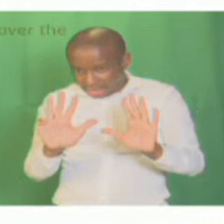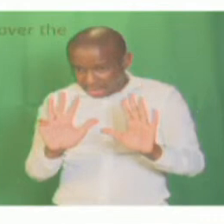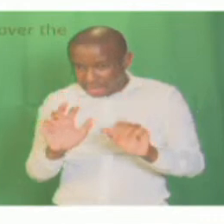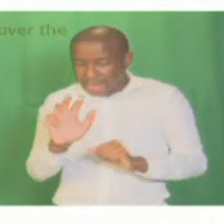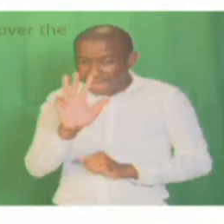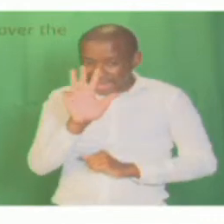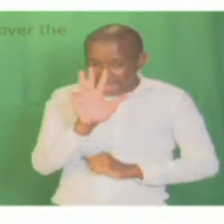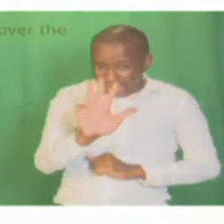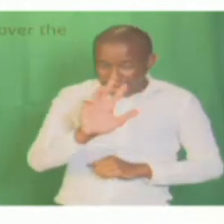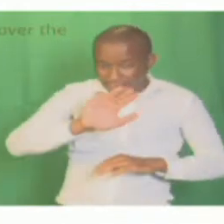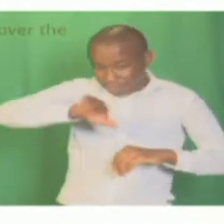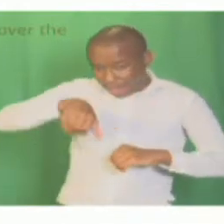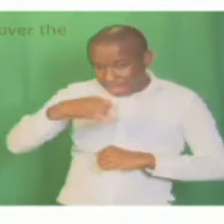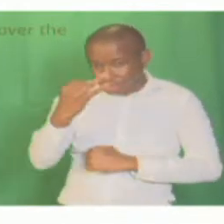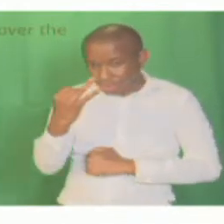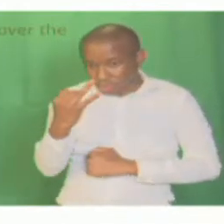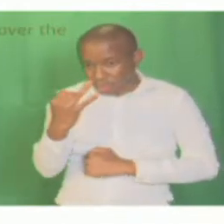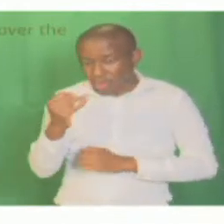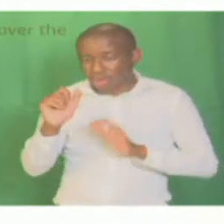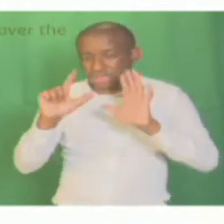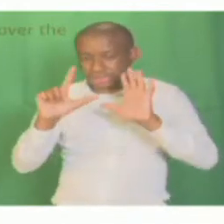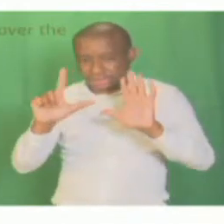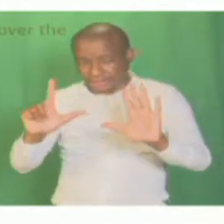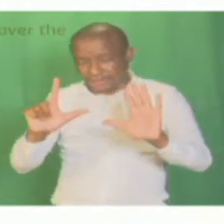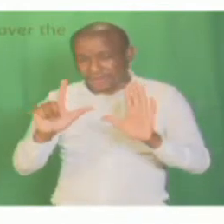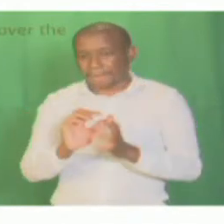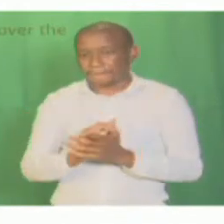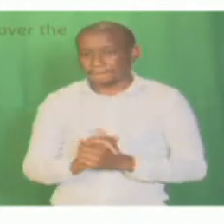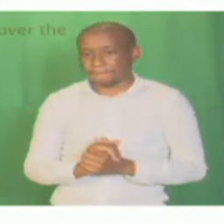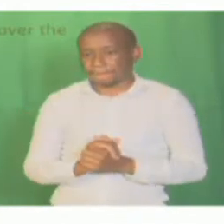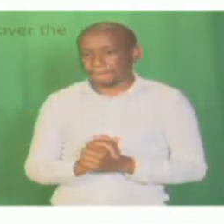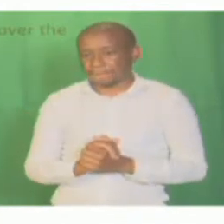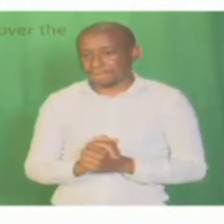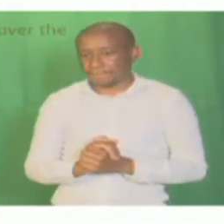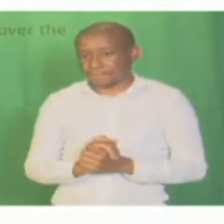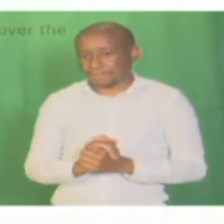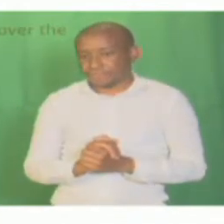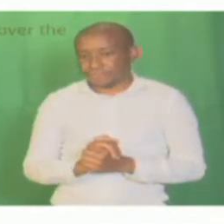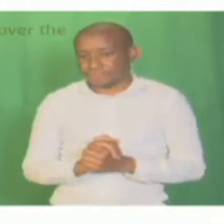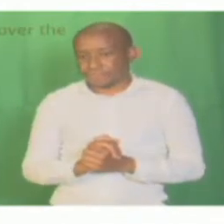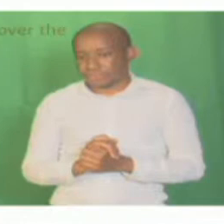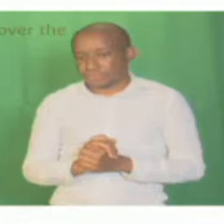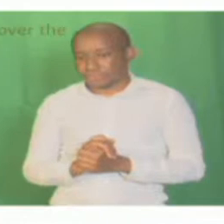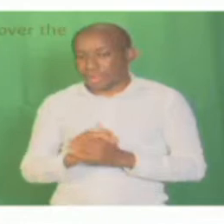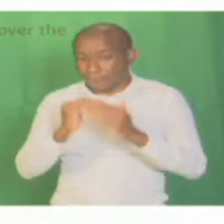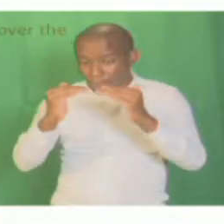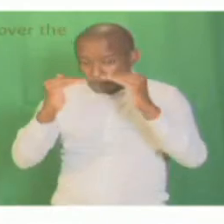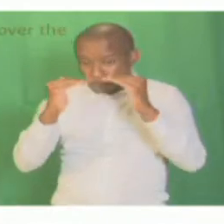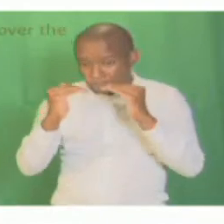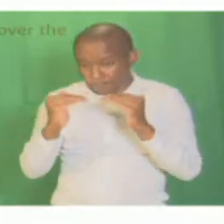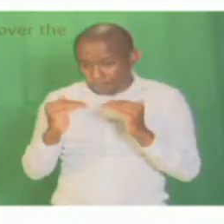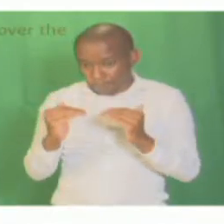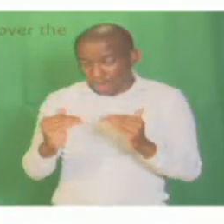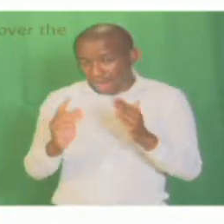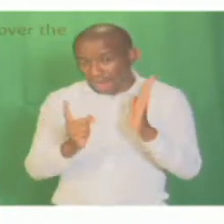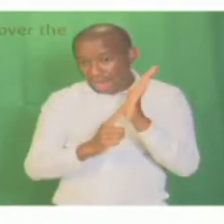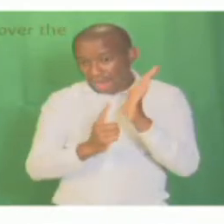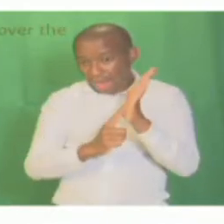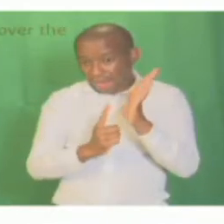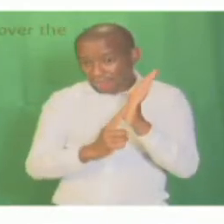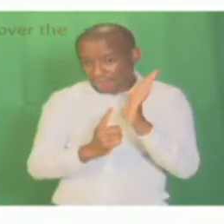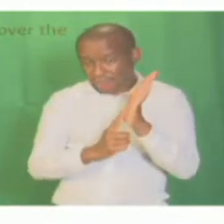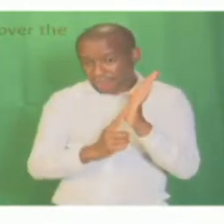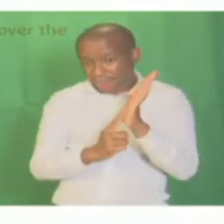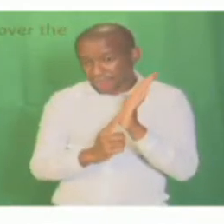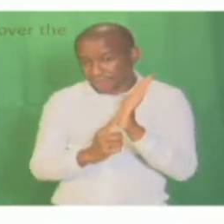9 minus 2 is 7. There we are. And then we move on to the next example once